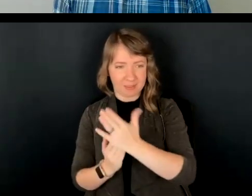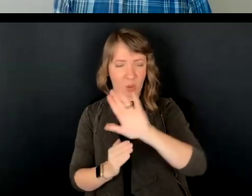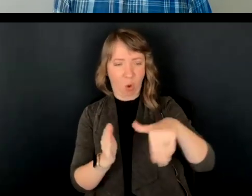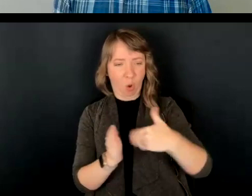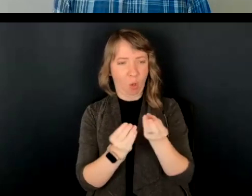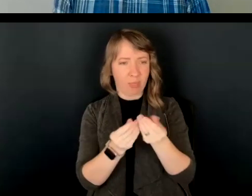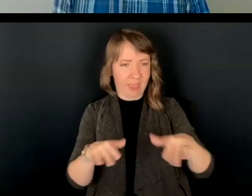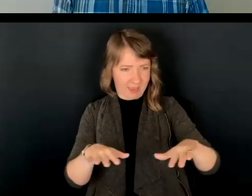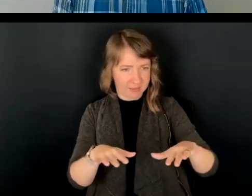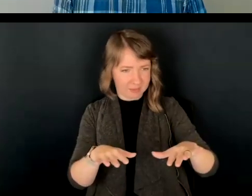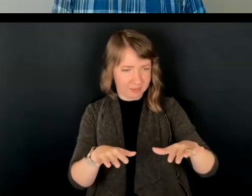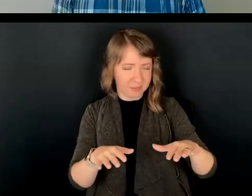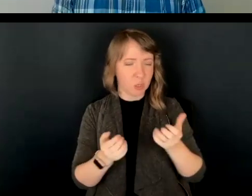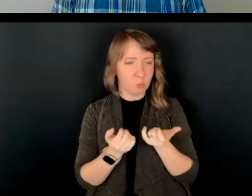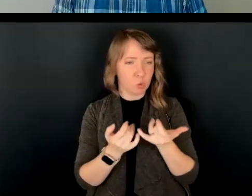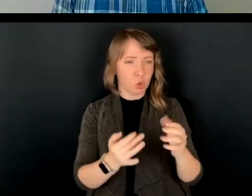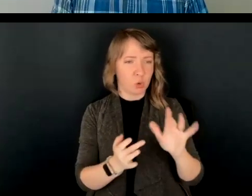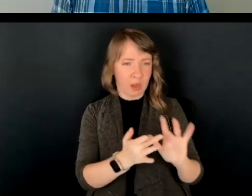multiple jurisdictions.